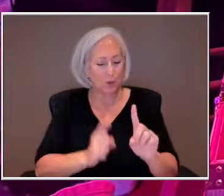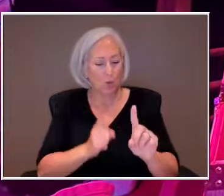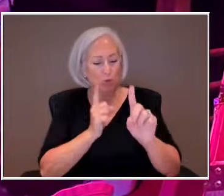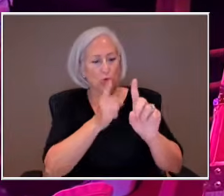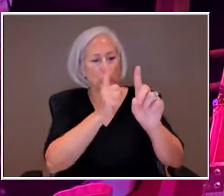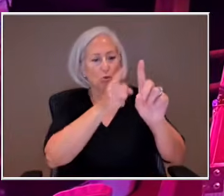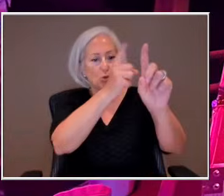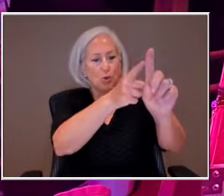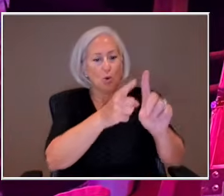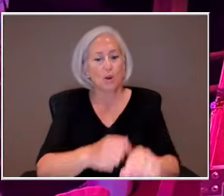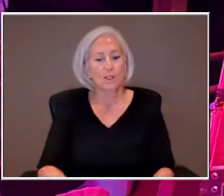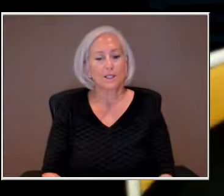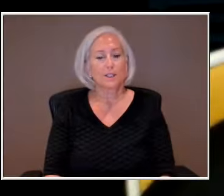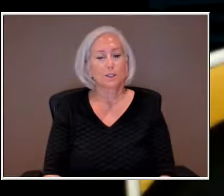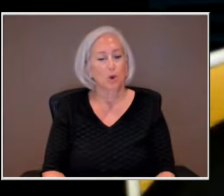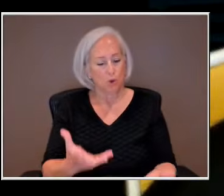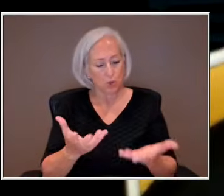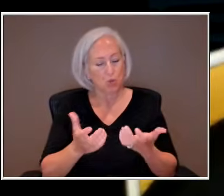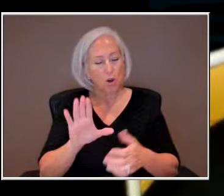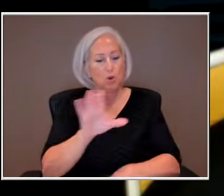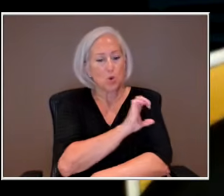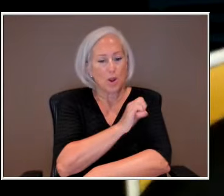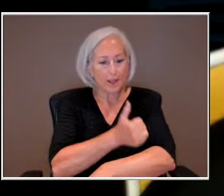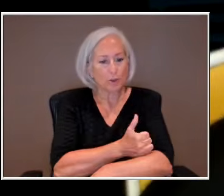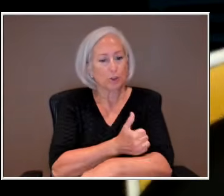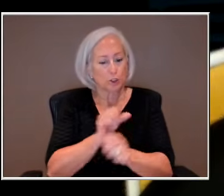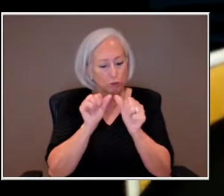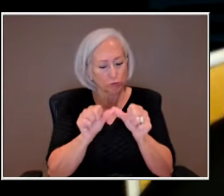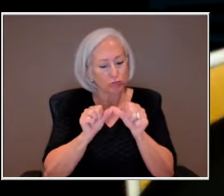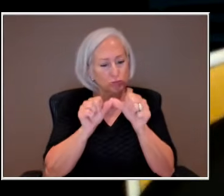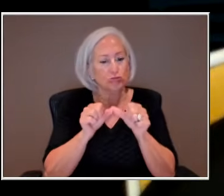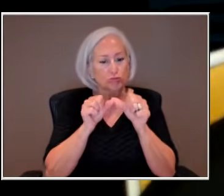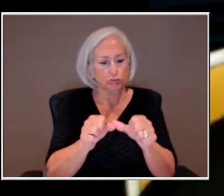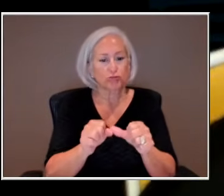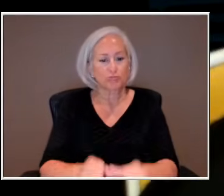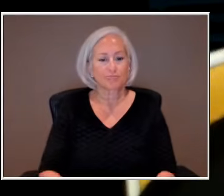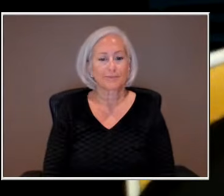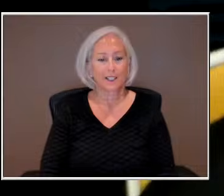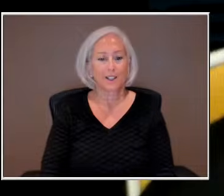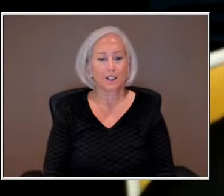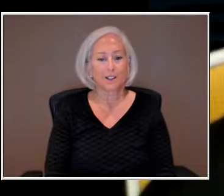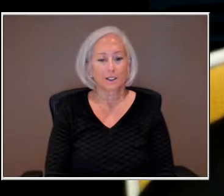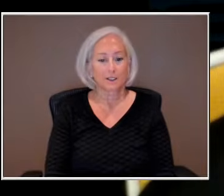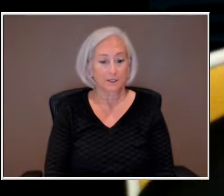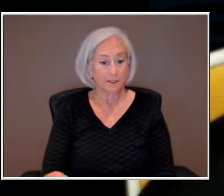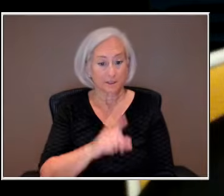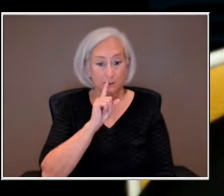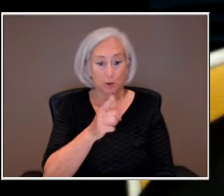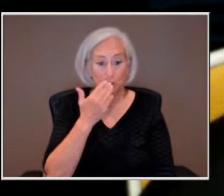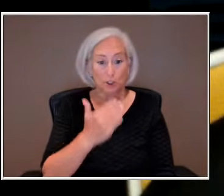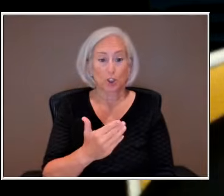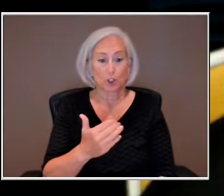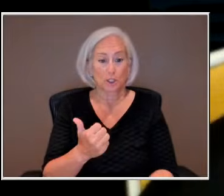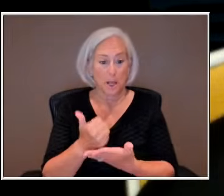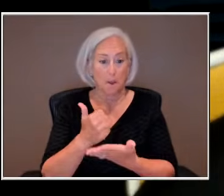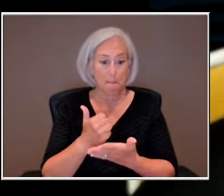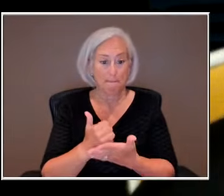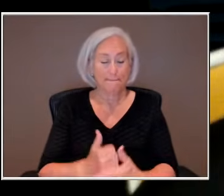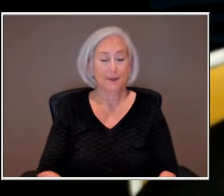and things up and going, strength, so you can complete it. It really does help to keep